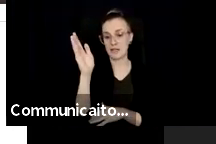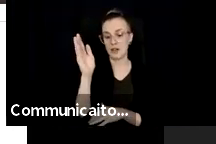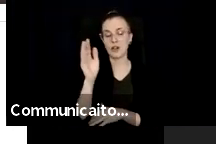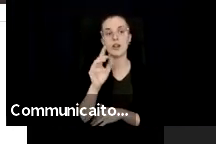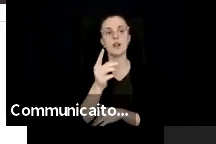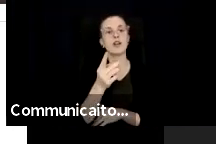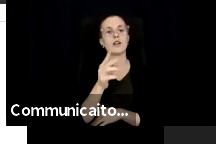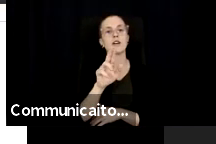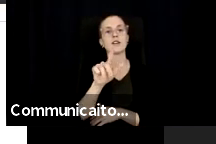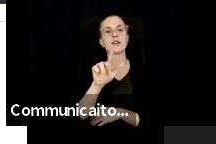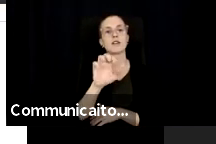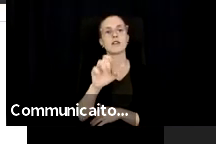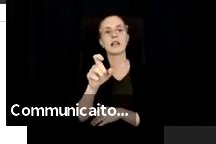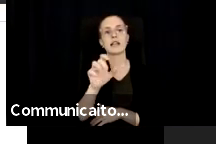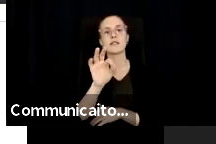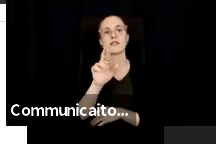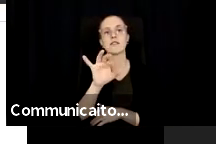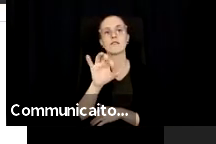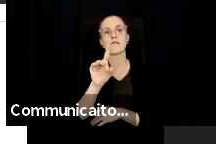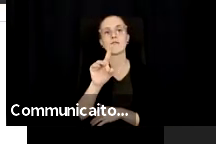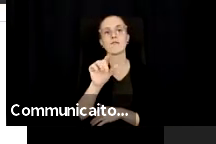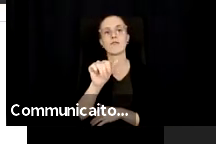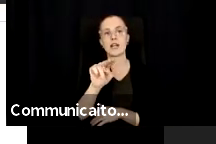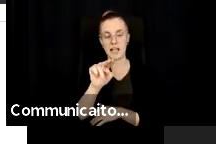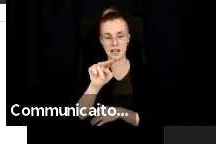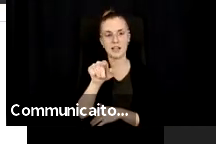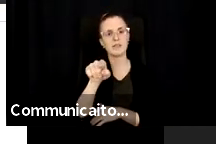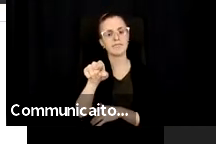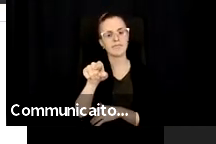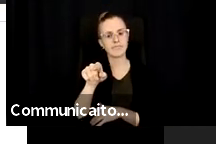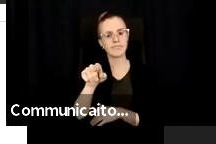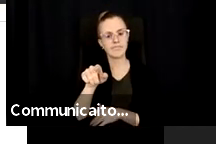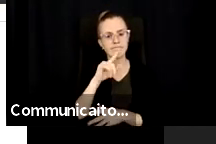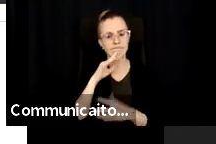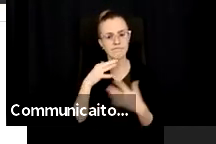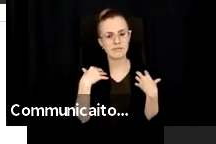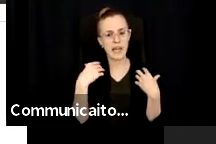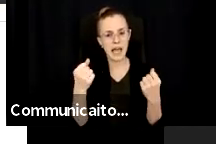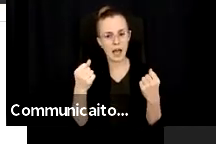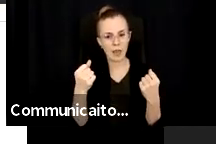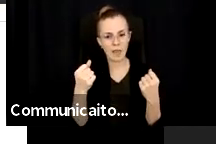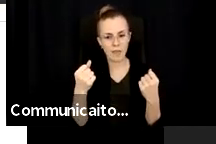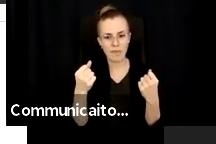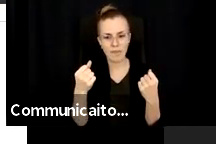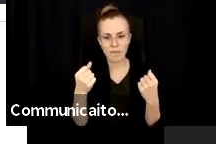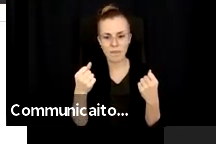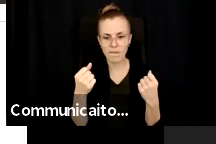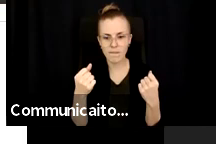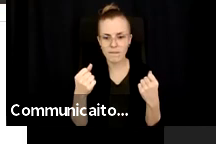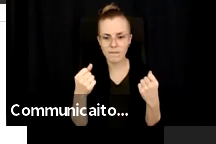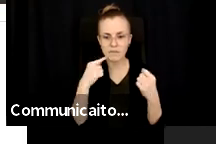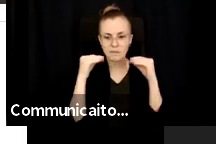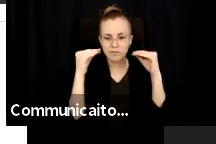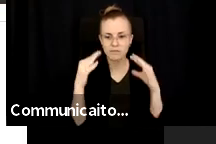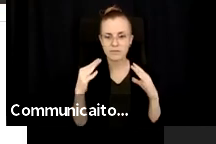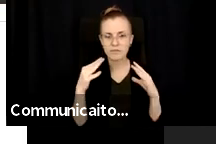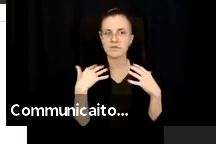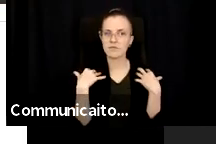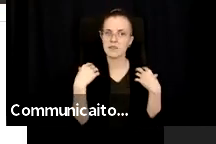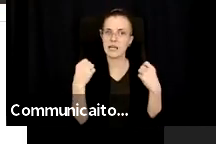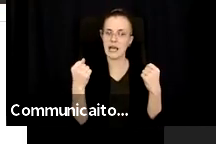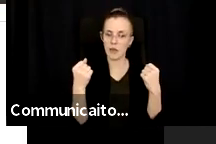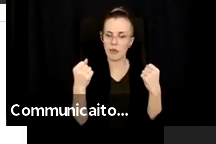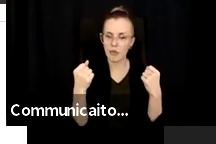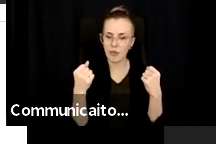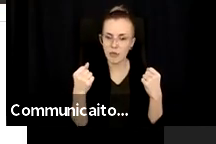is professor of health informatics and rehabilitation at the University of Texas Health Science Center in